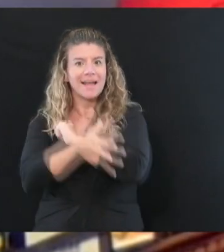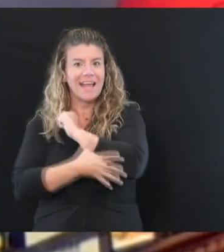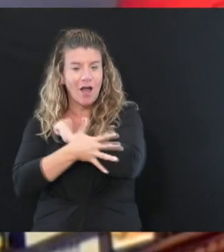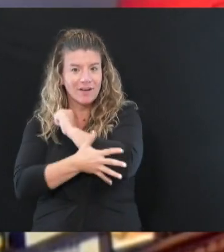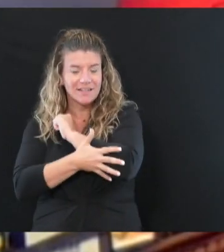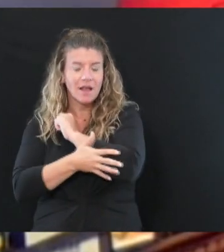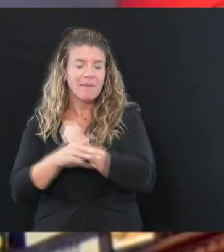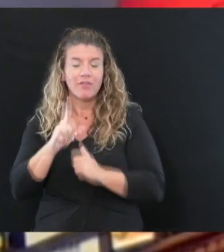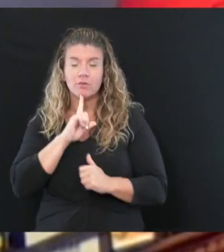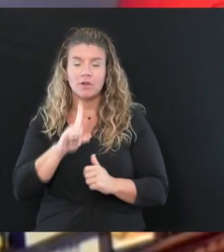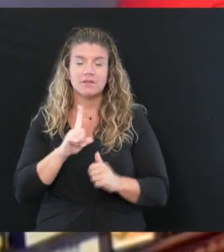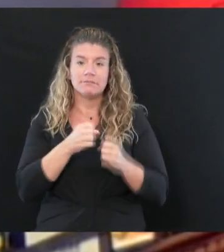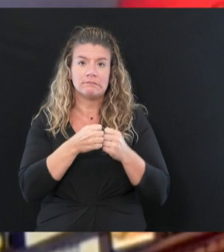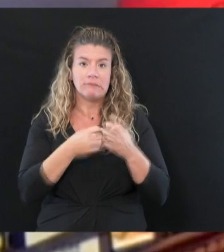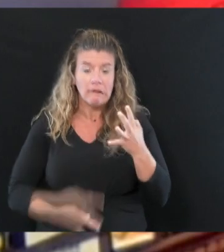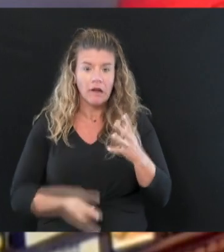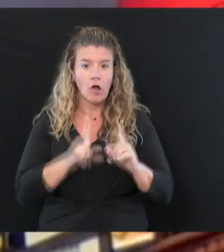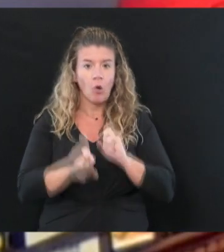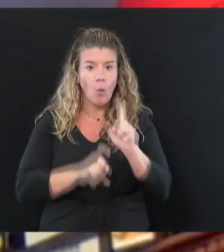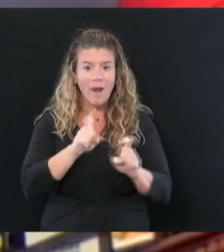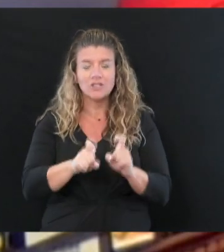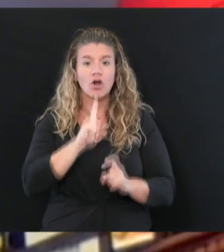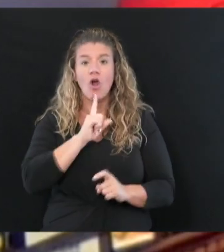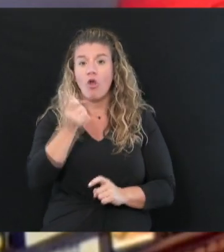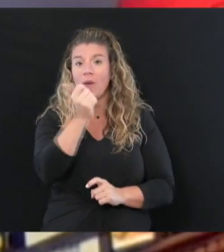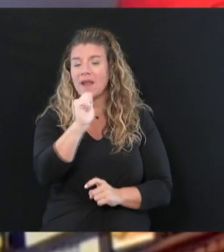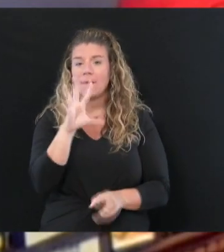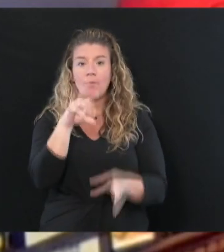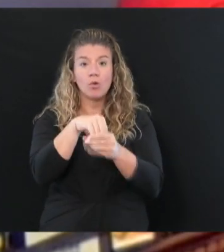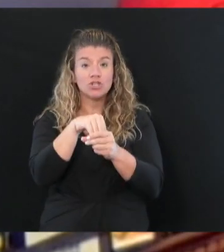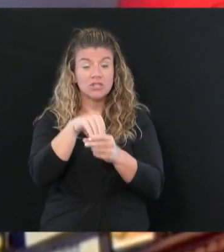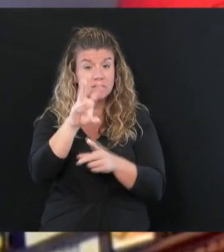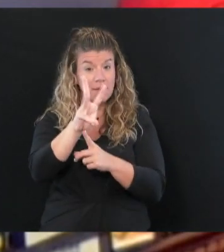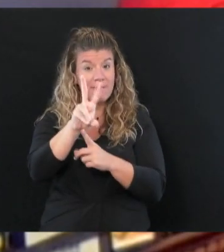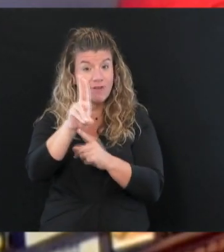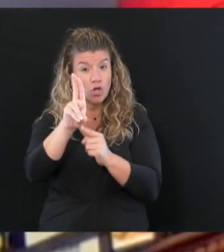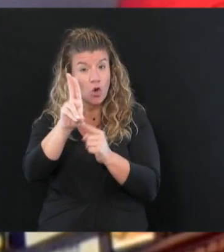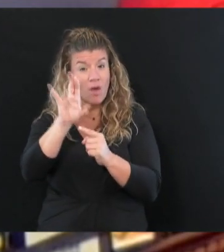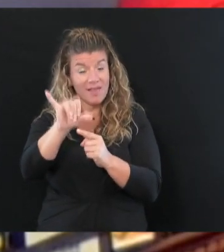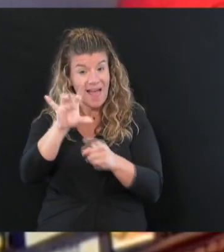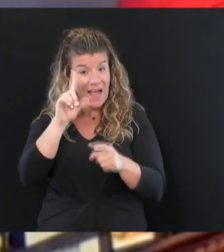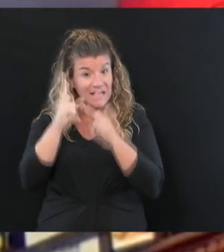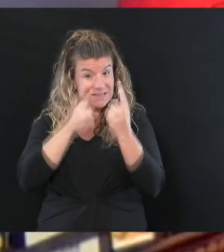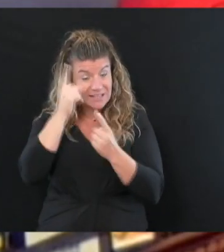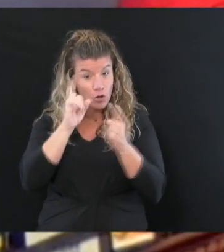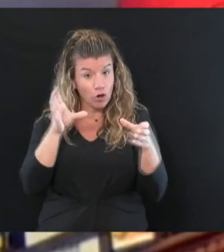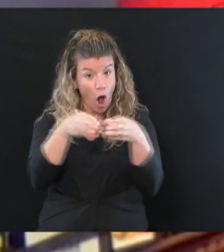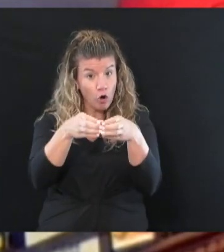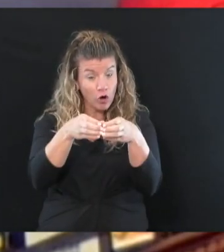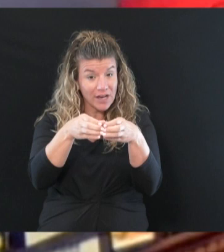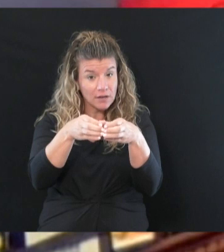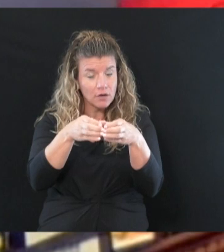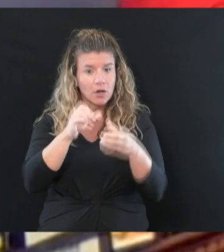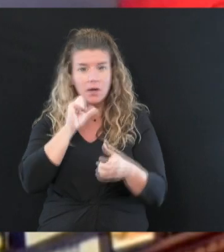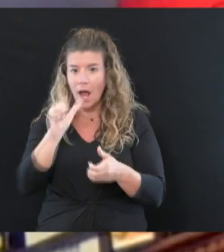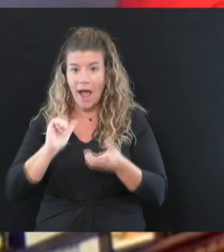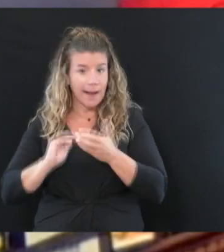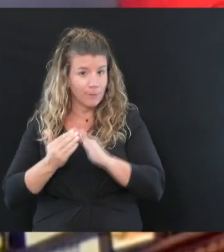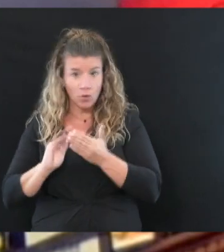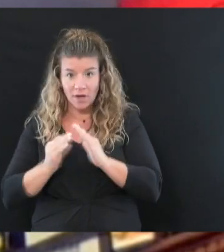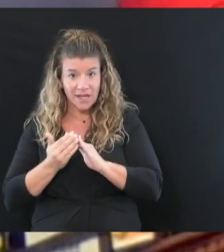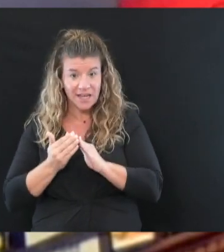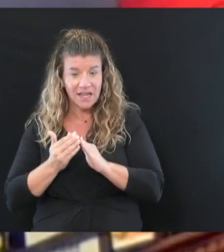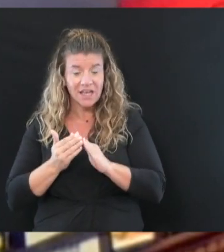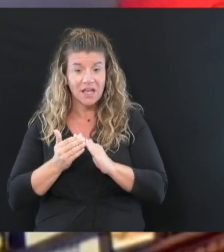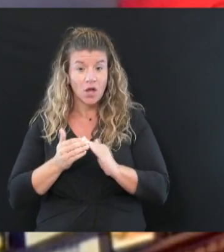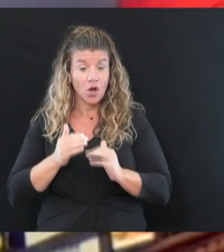questions with that. Are there any portions of WVU that would be considered congregate rather than community? And would an